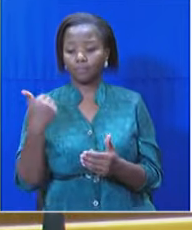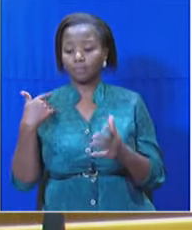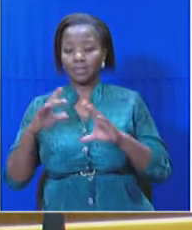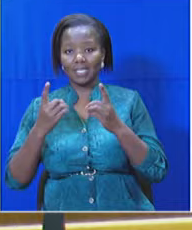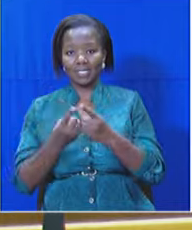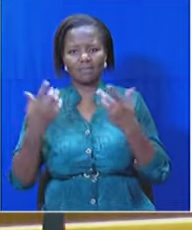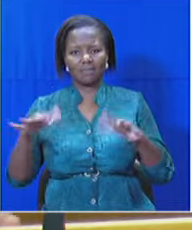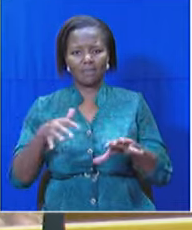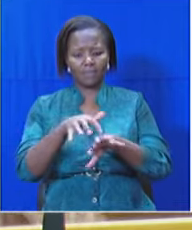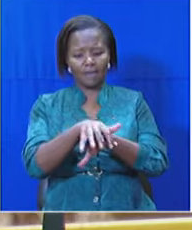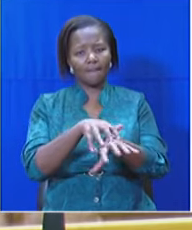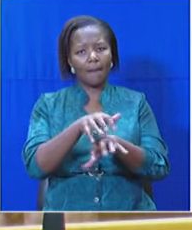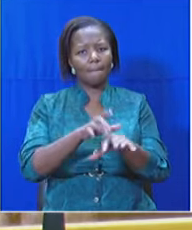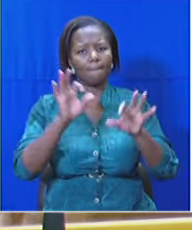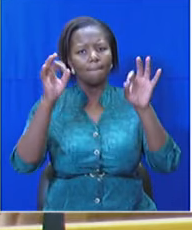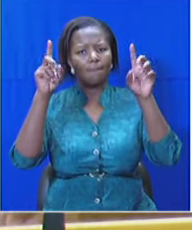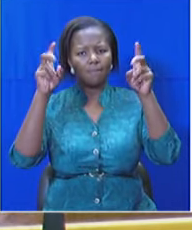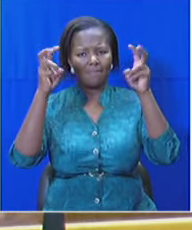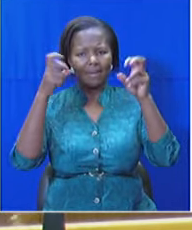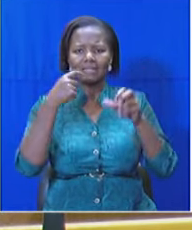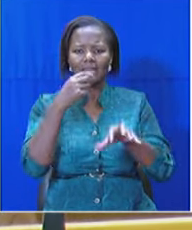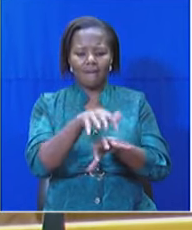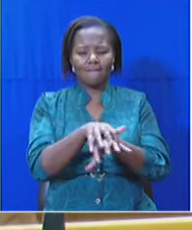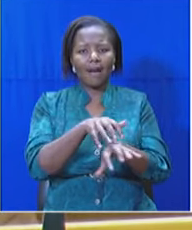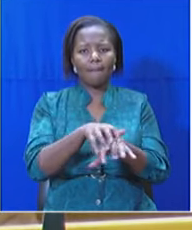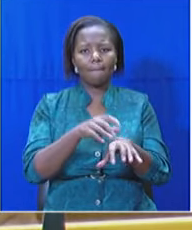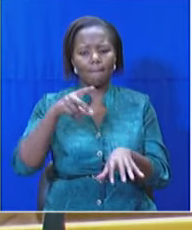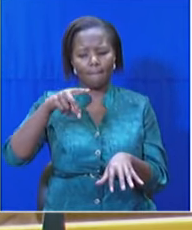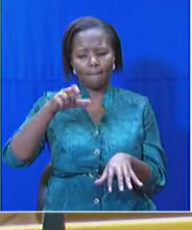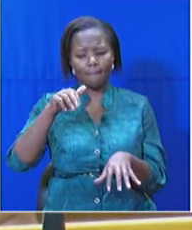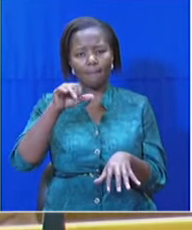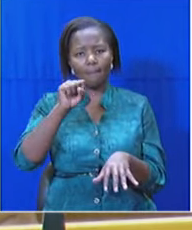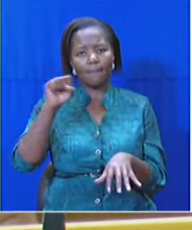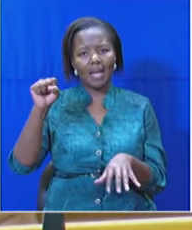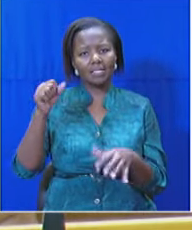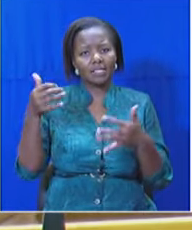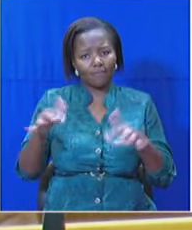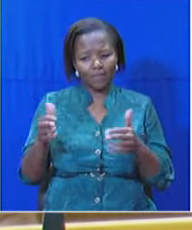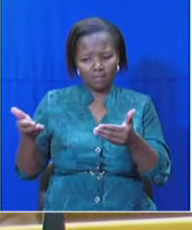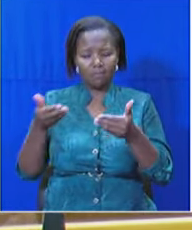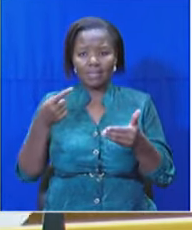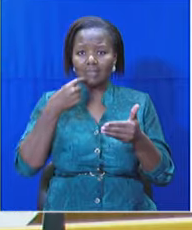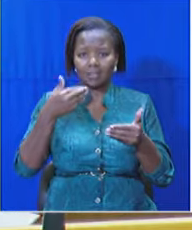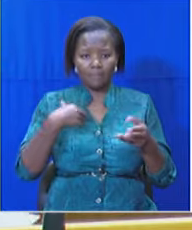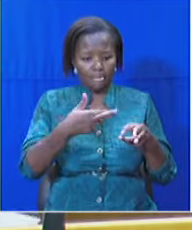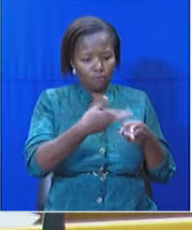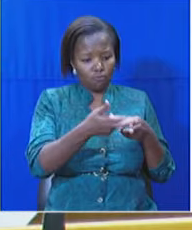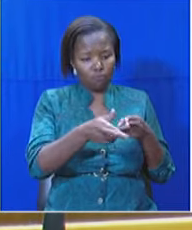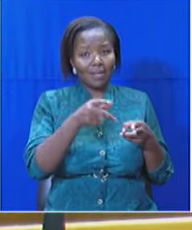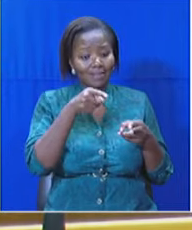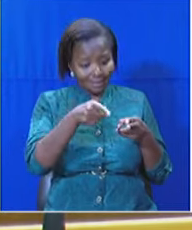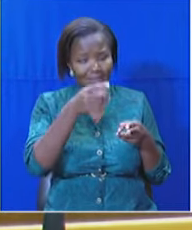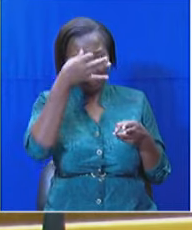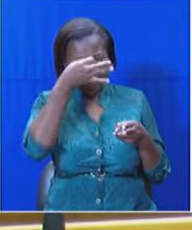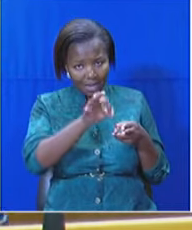farms through Farm Plus. Some of the farms have farmers who have leased the farms as they are state farms, but some